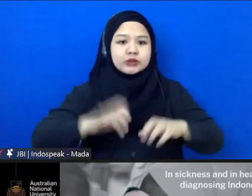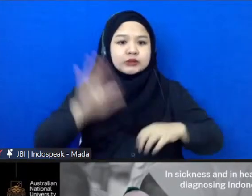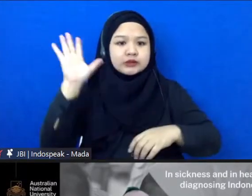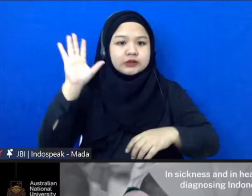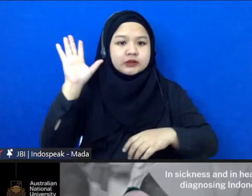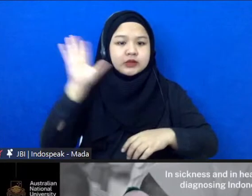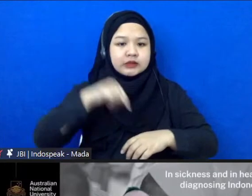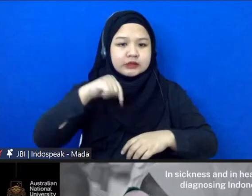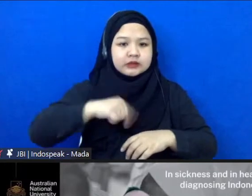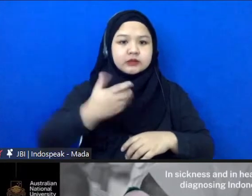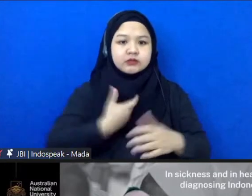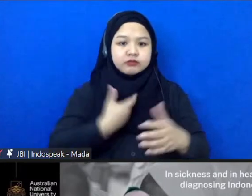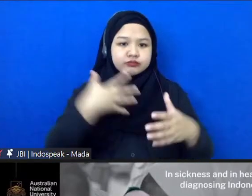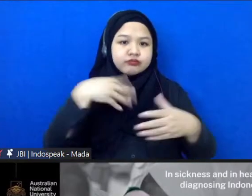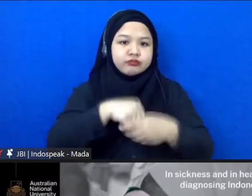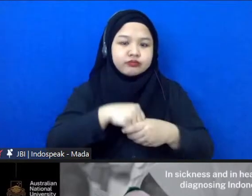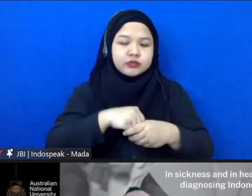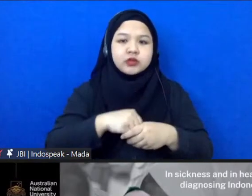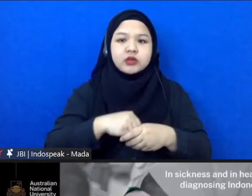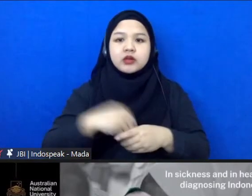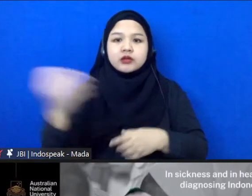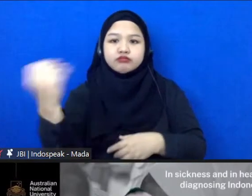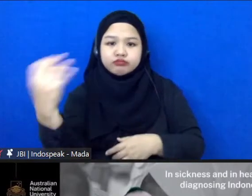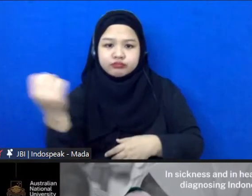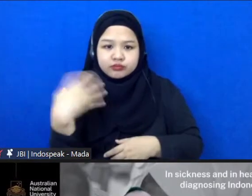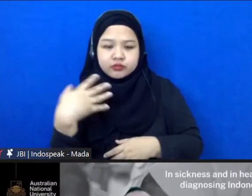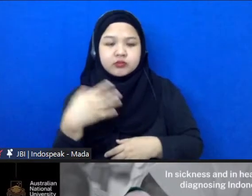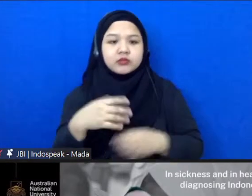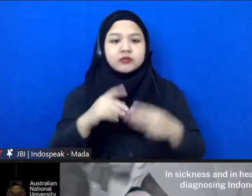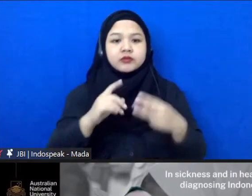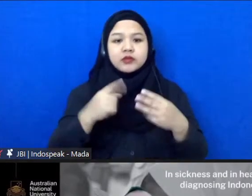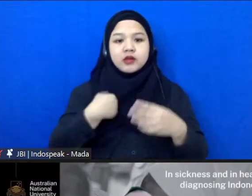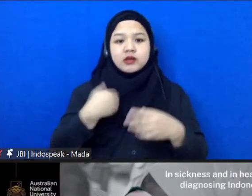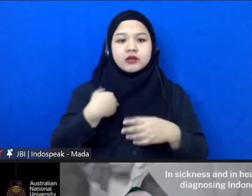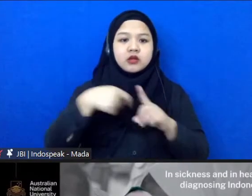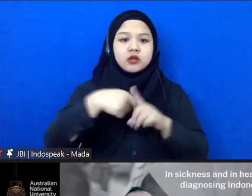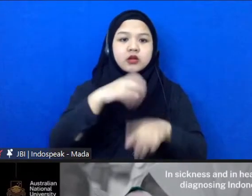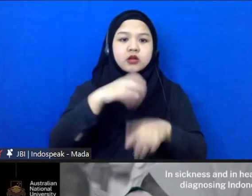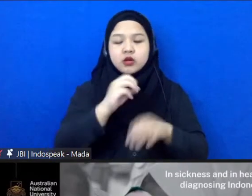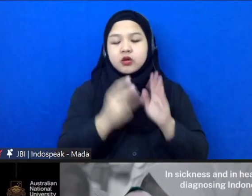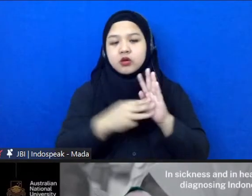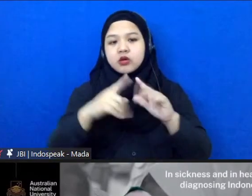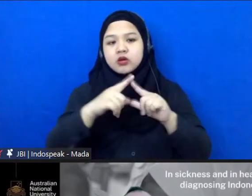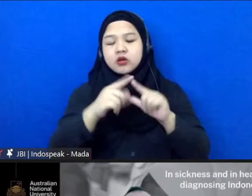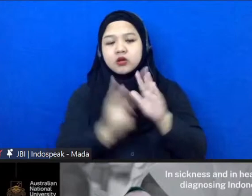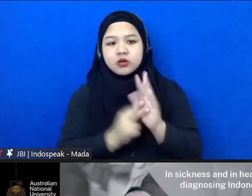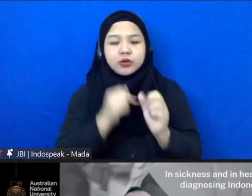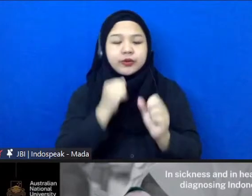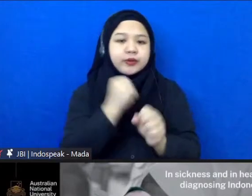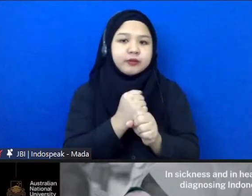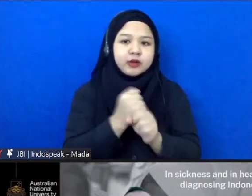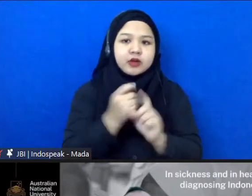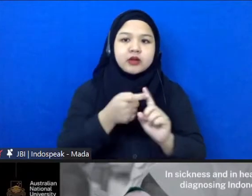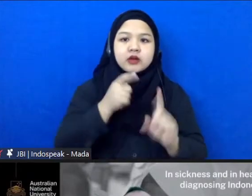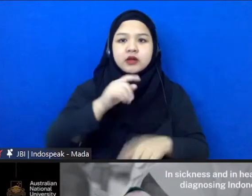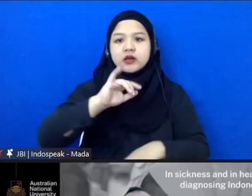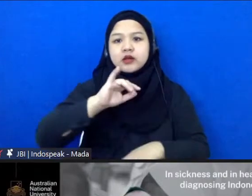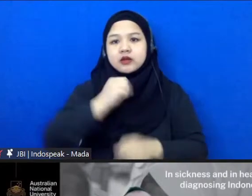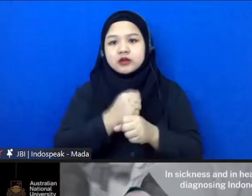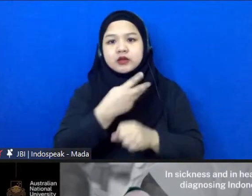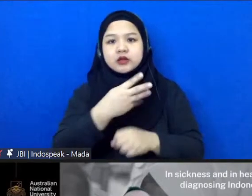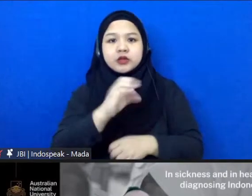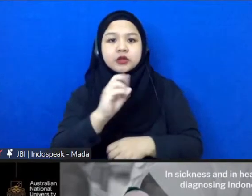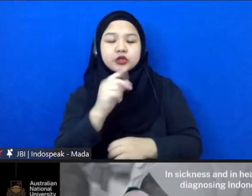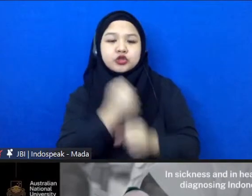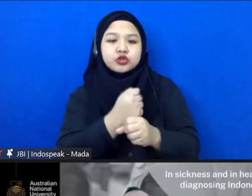They are Komang Triaksari Dewi from the George Institute for Global Health.